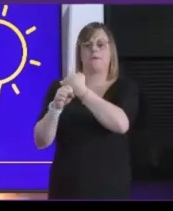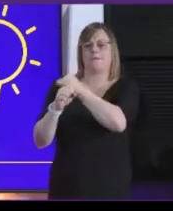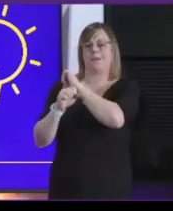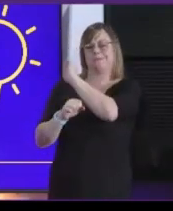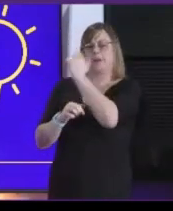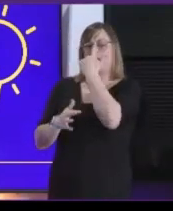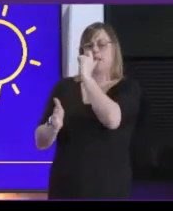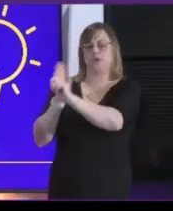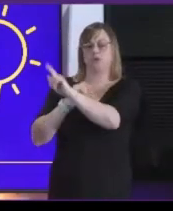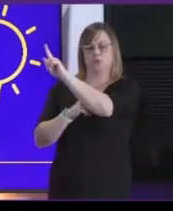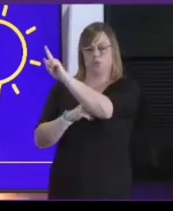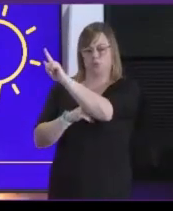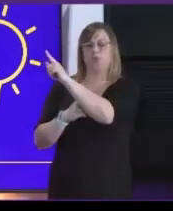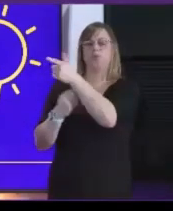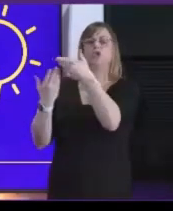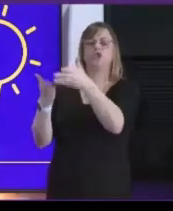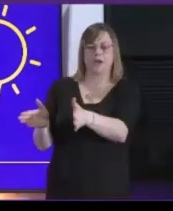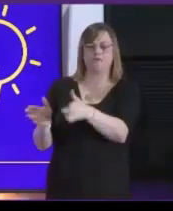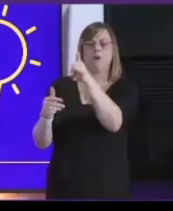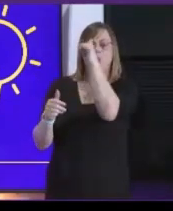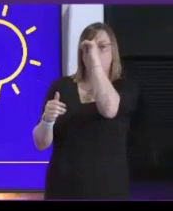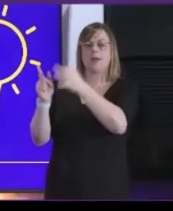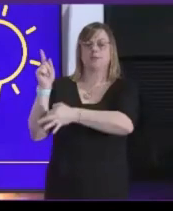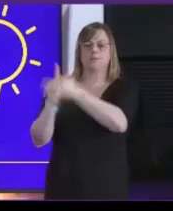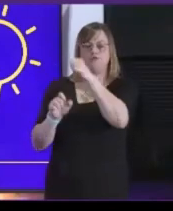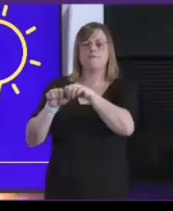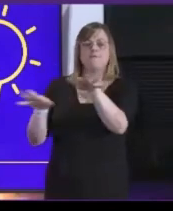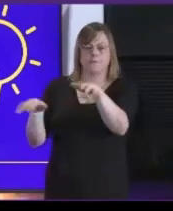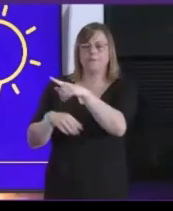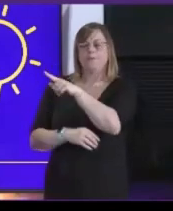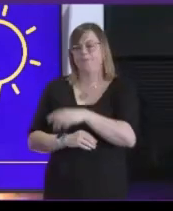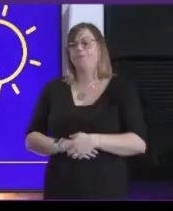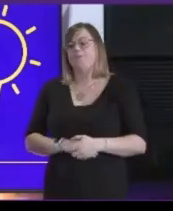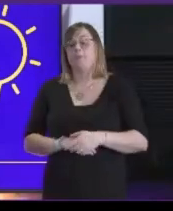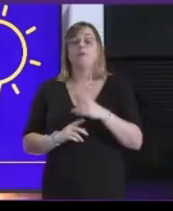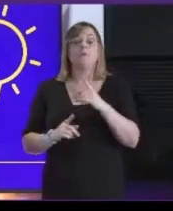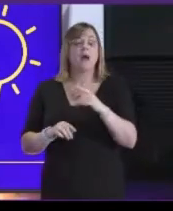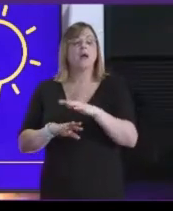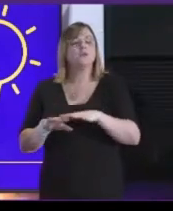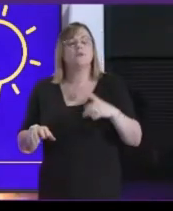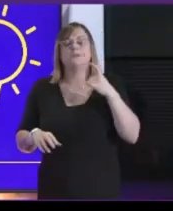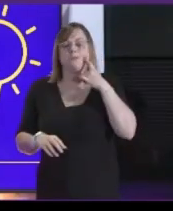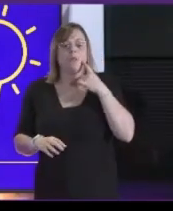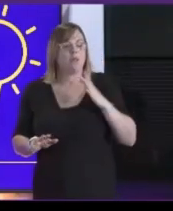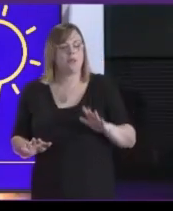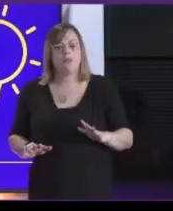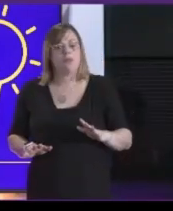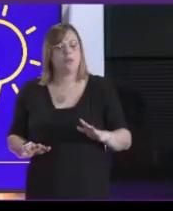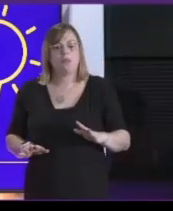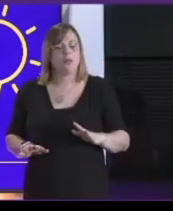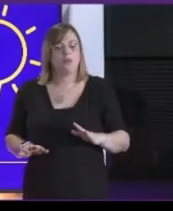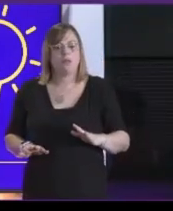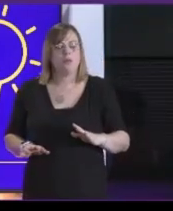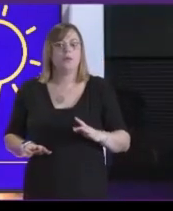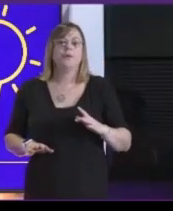can do in just sort of general awareness building. But it's not simple. It's not